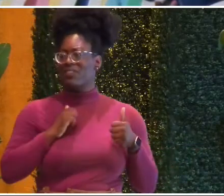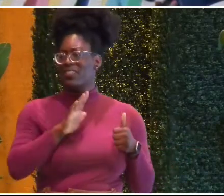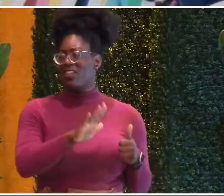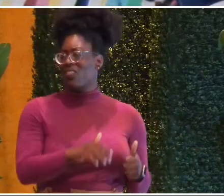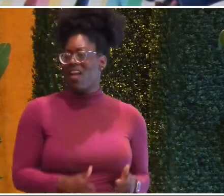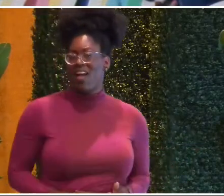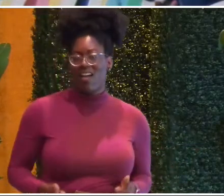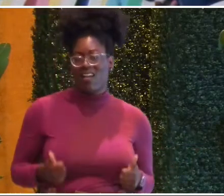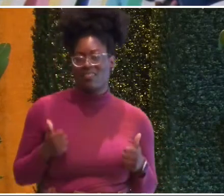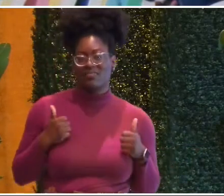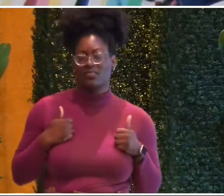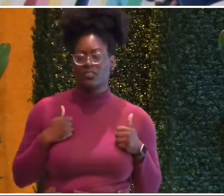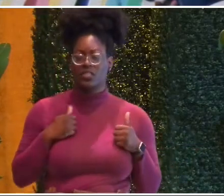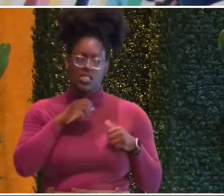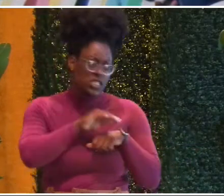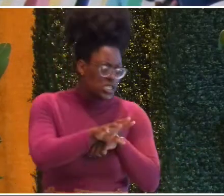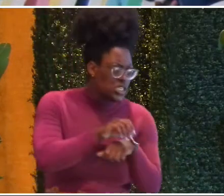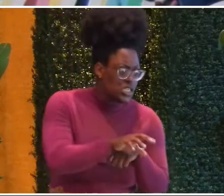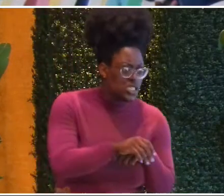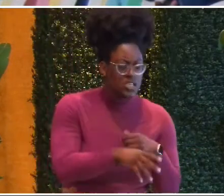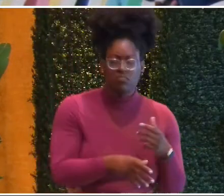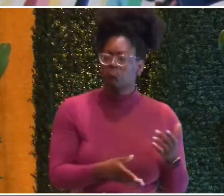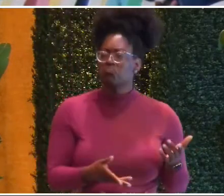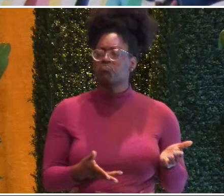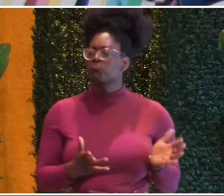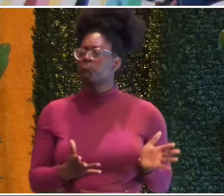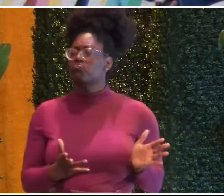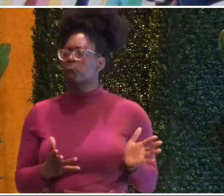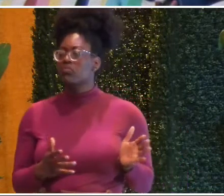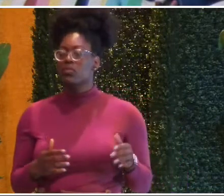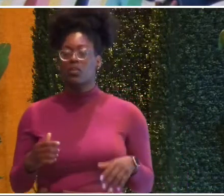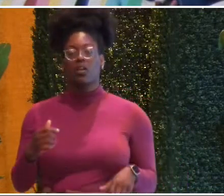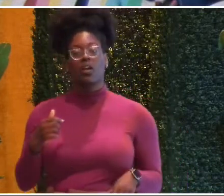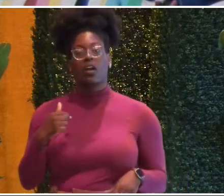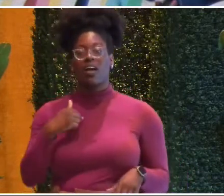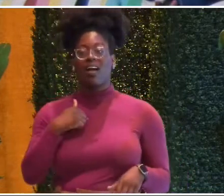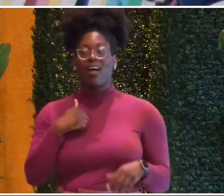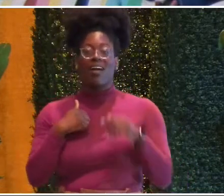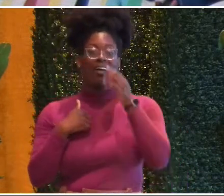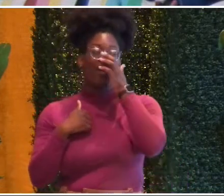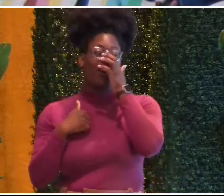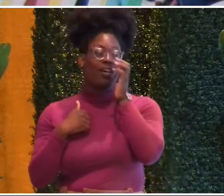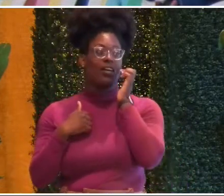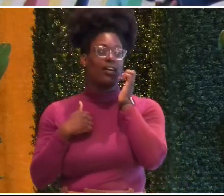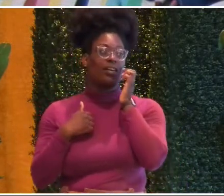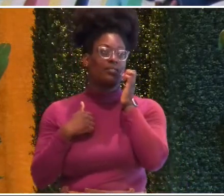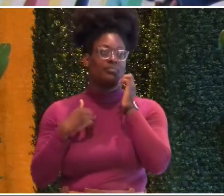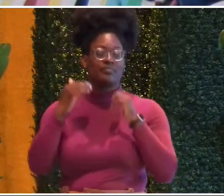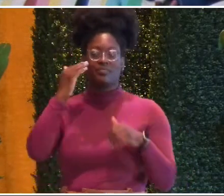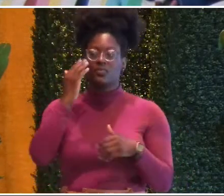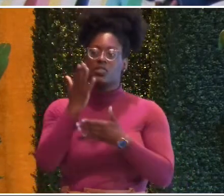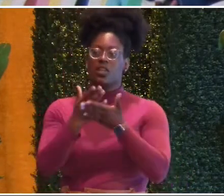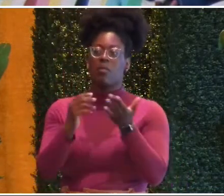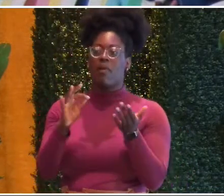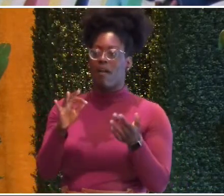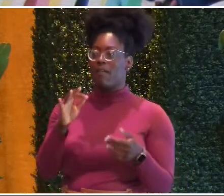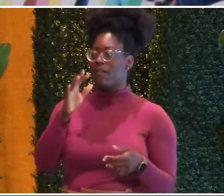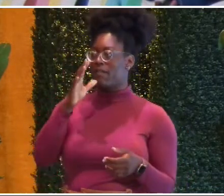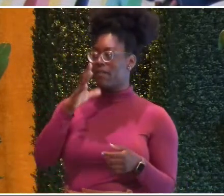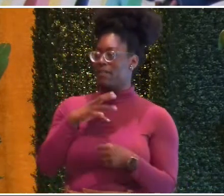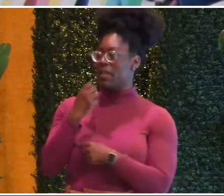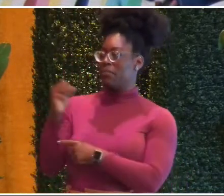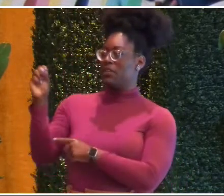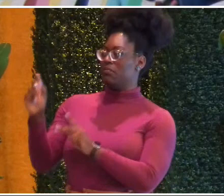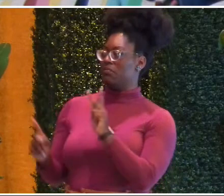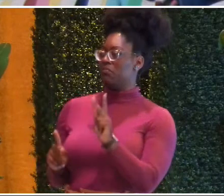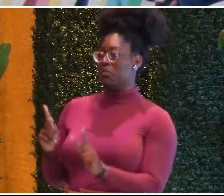I'm constantly bothered by, you know, just the way that even some of the most feminist people are very gendered with